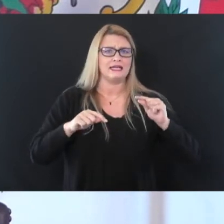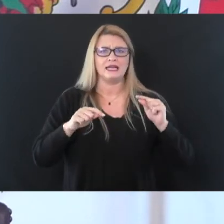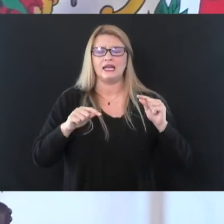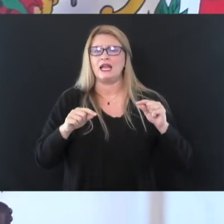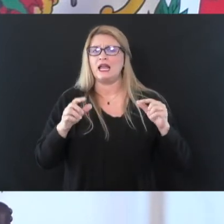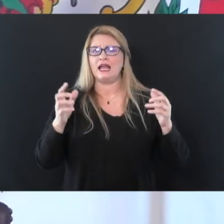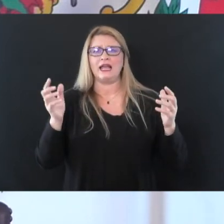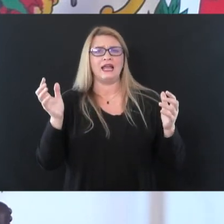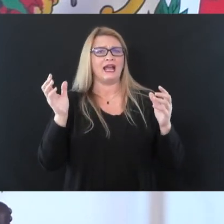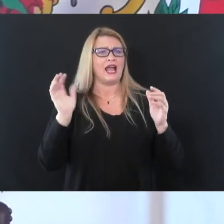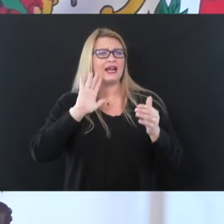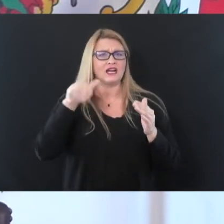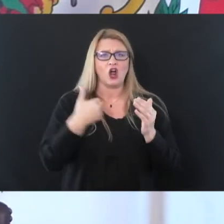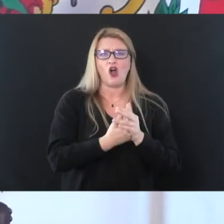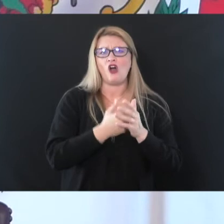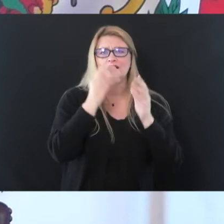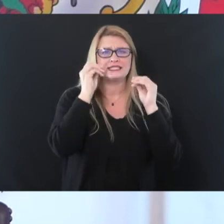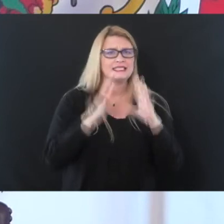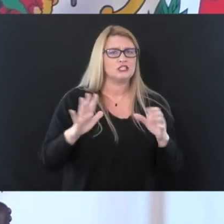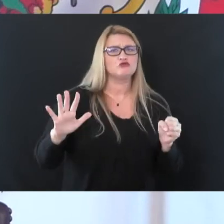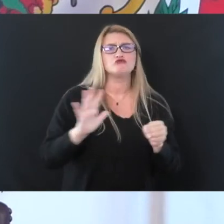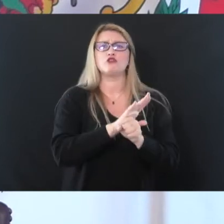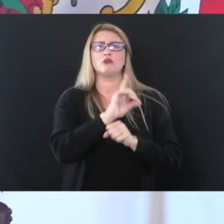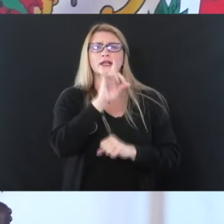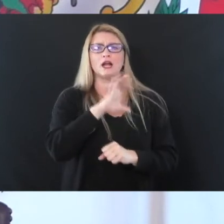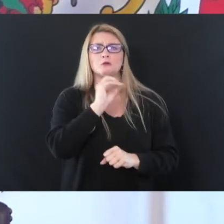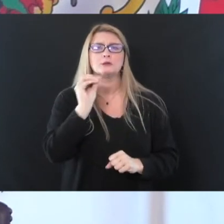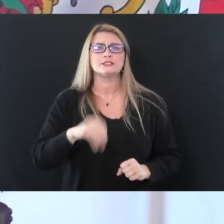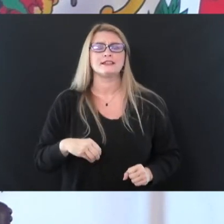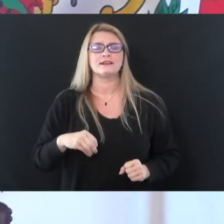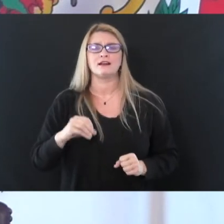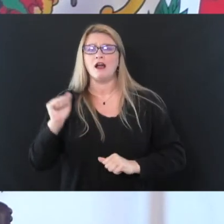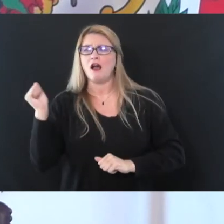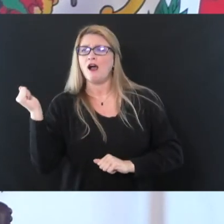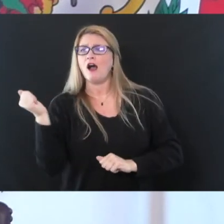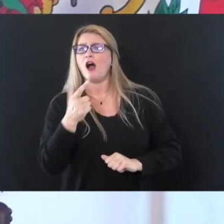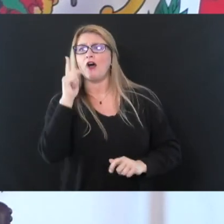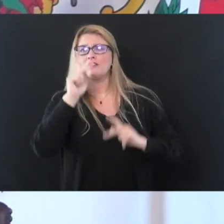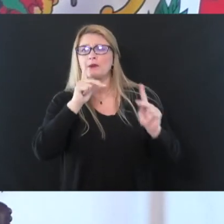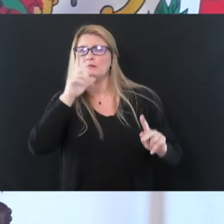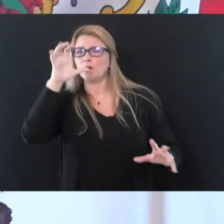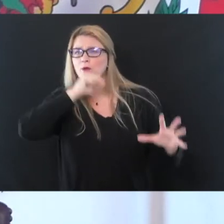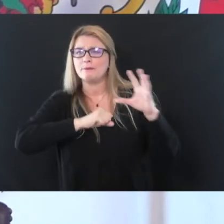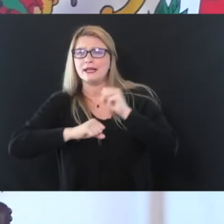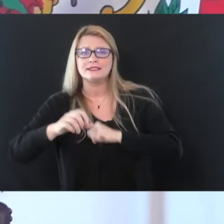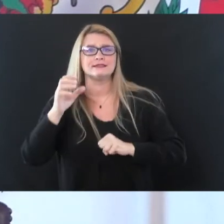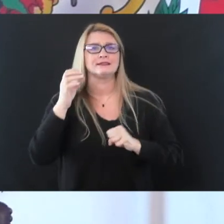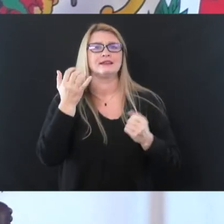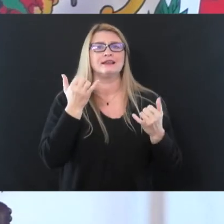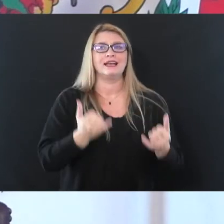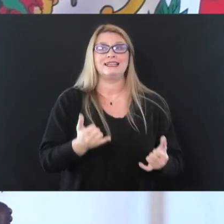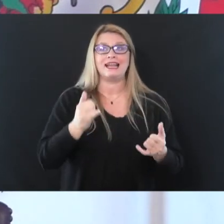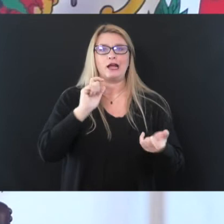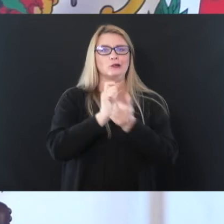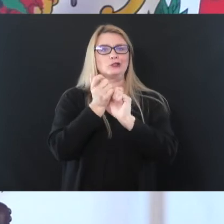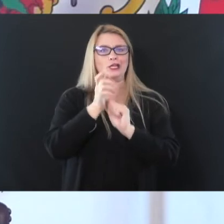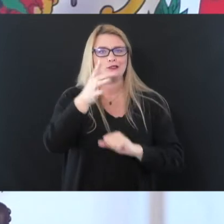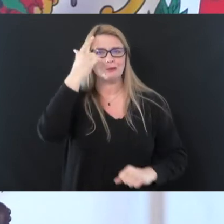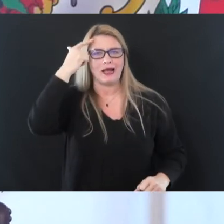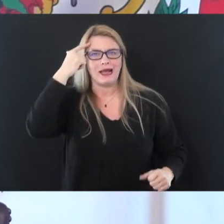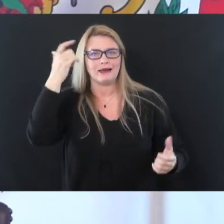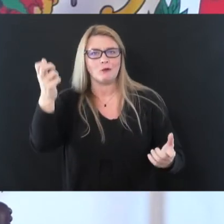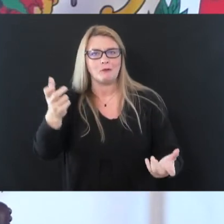get all the teachers under 50. We could get absolutely all those that we missed, that decided they didn't want the vaccine, and now